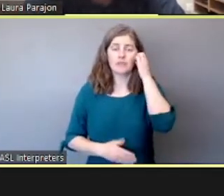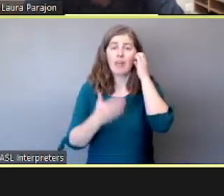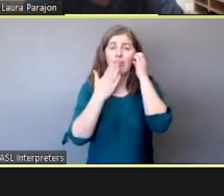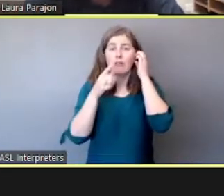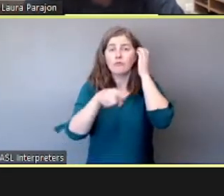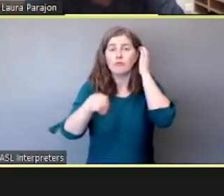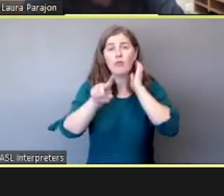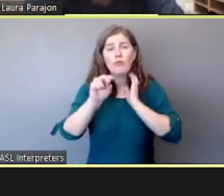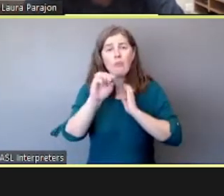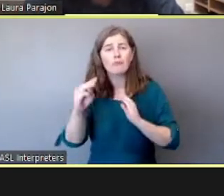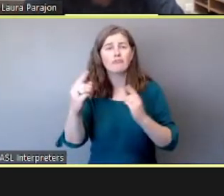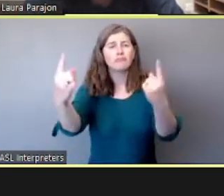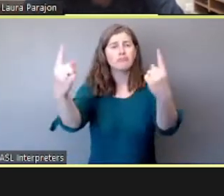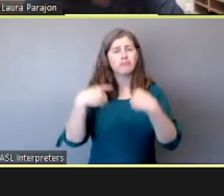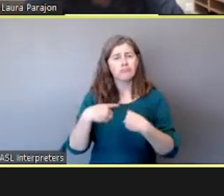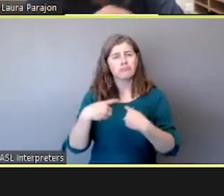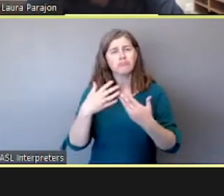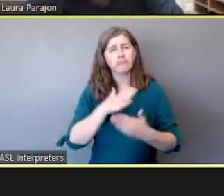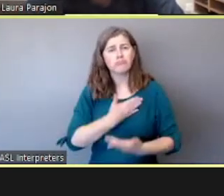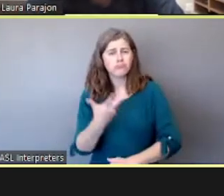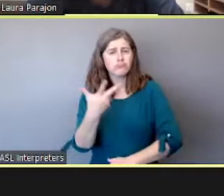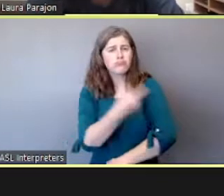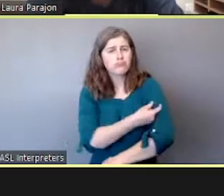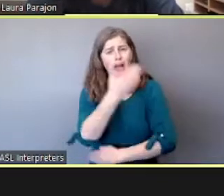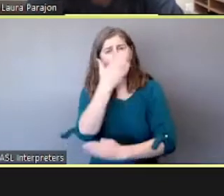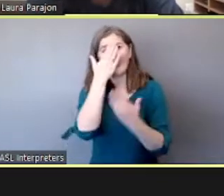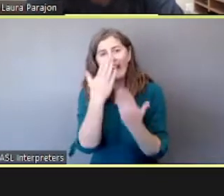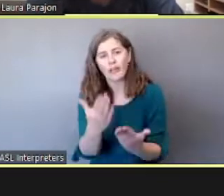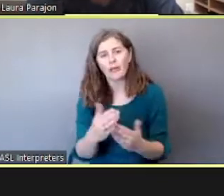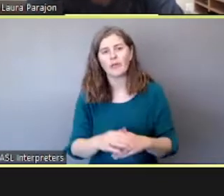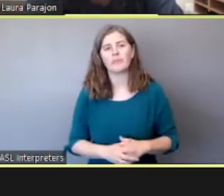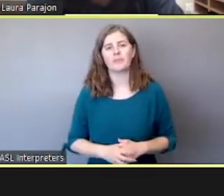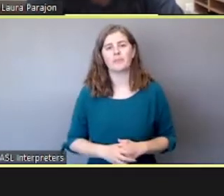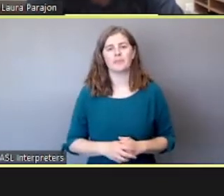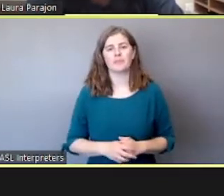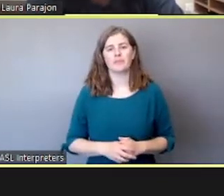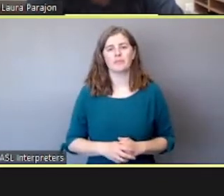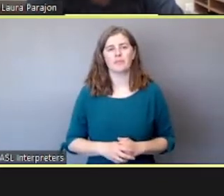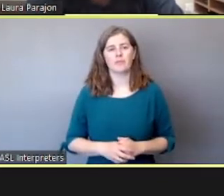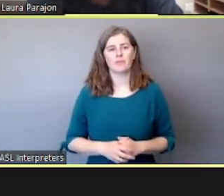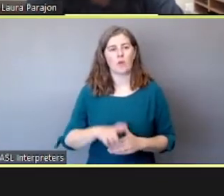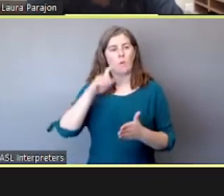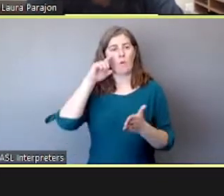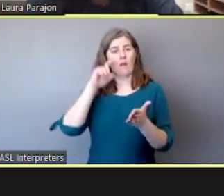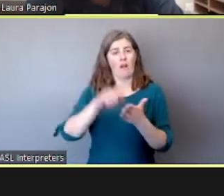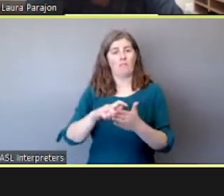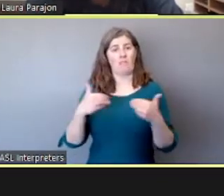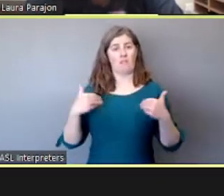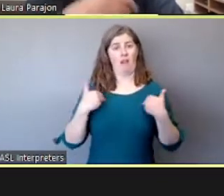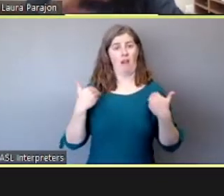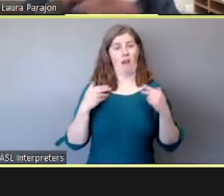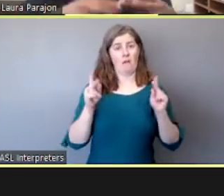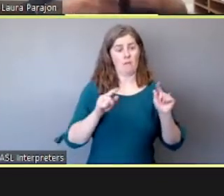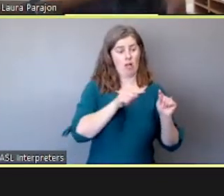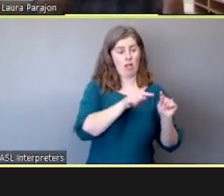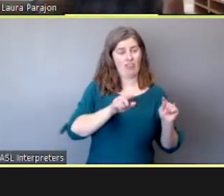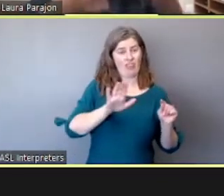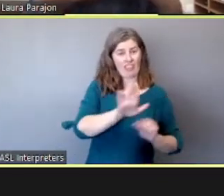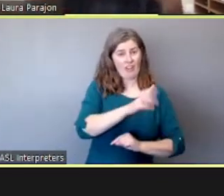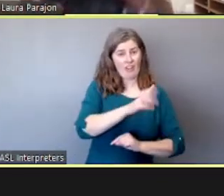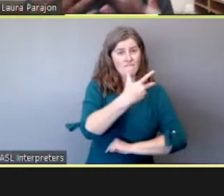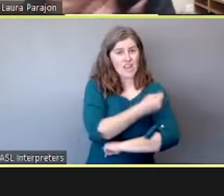who came out and got vaccinated. We're also seeing vaccinations among young people though.